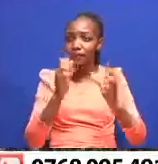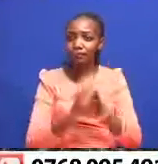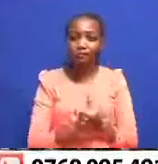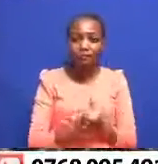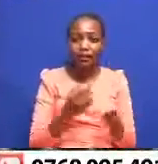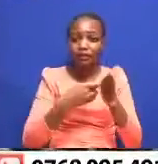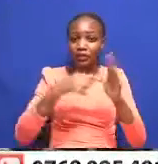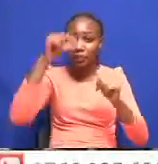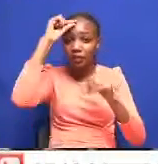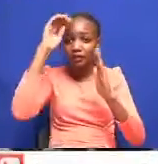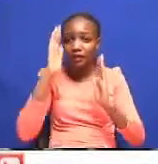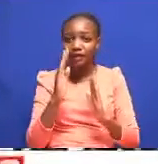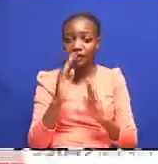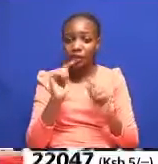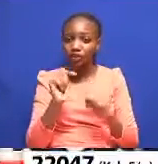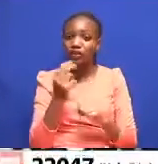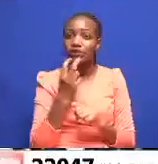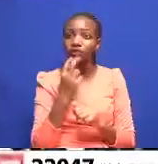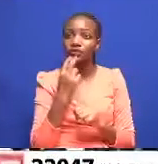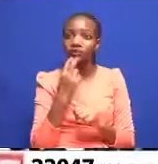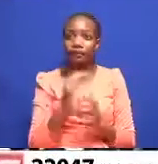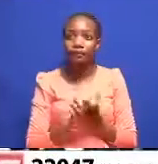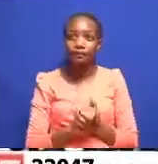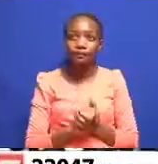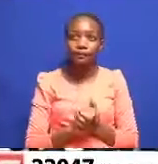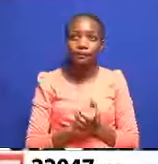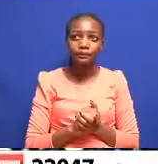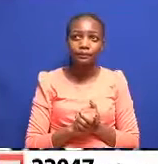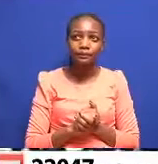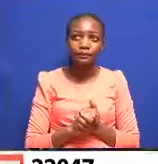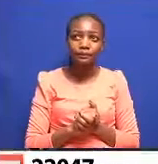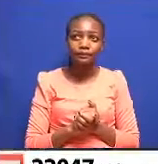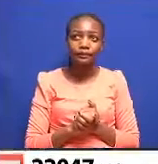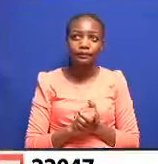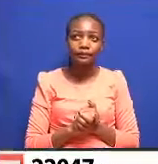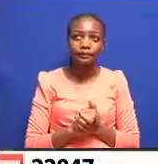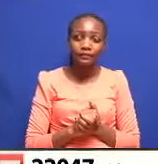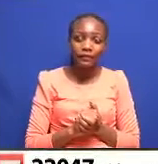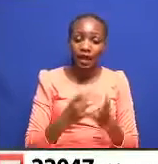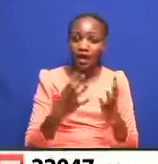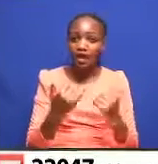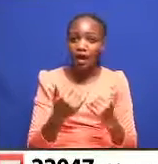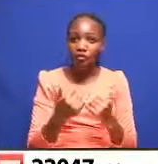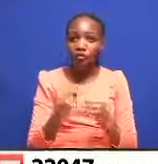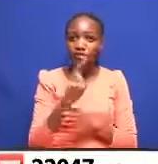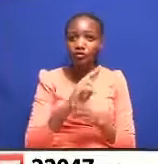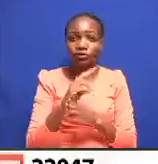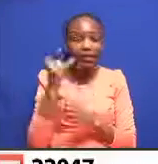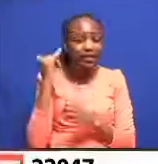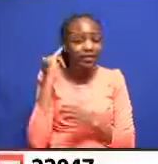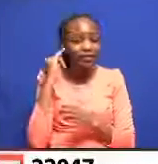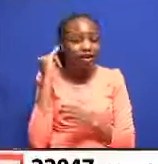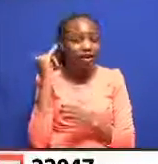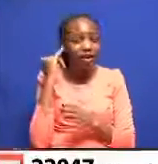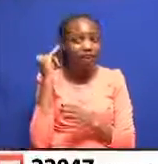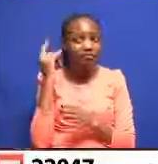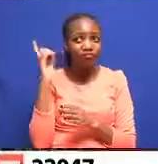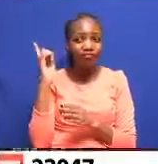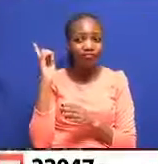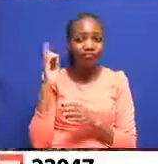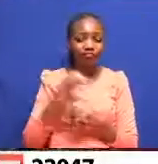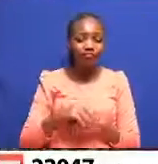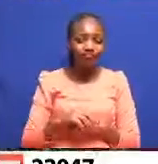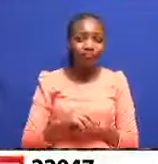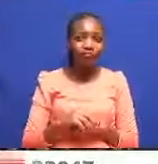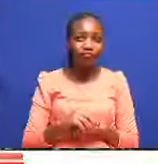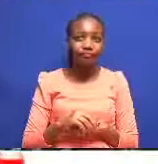part of Tuesday evening. Kirinyaga Governor Anne Waiguru seemingly at ease here, a phone in hand, and her